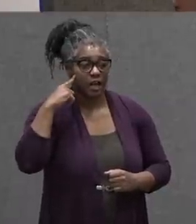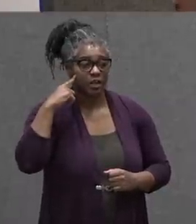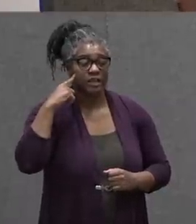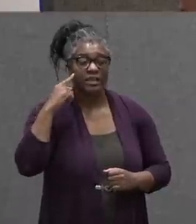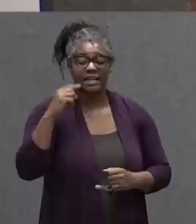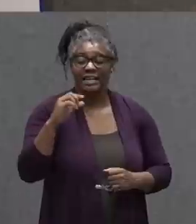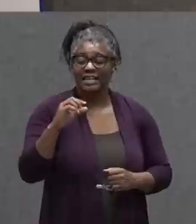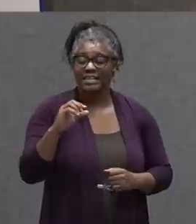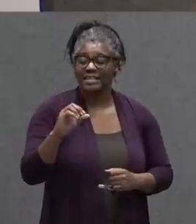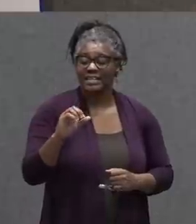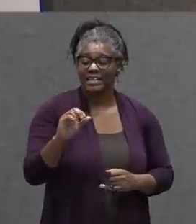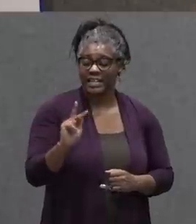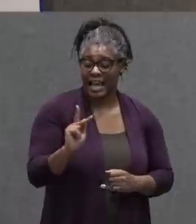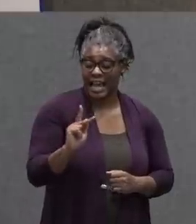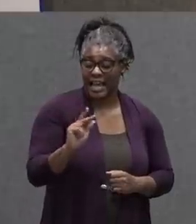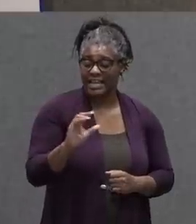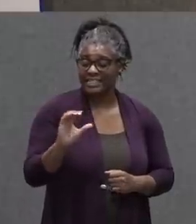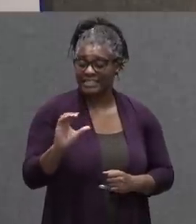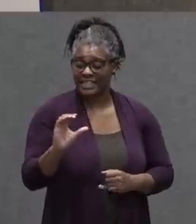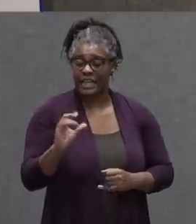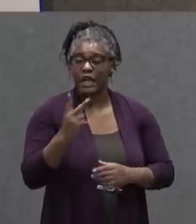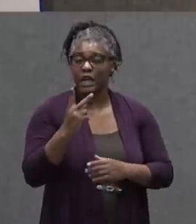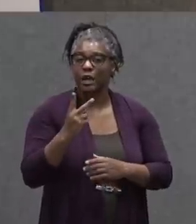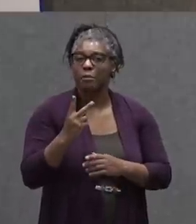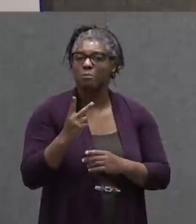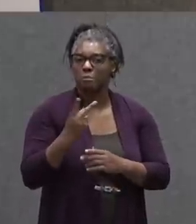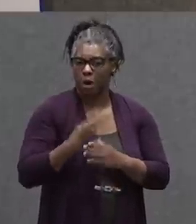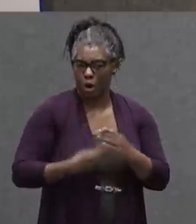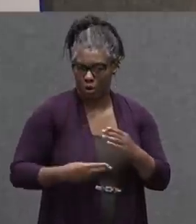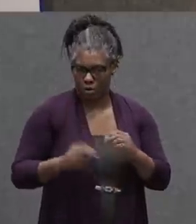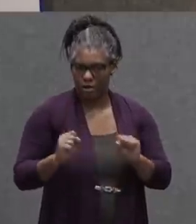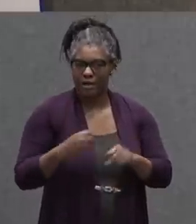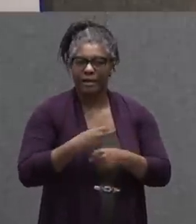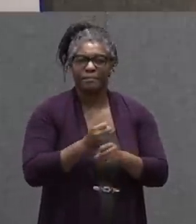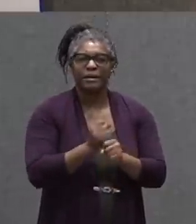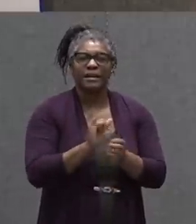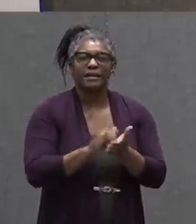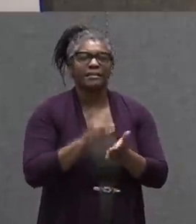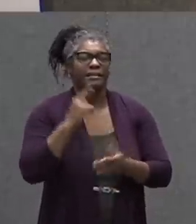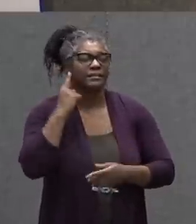S-k-eh. What vowel says eh?